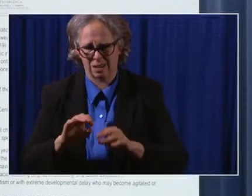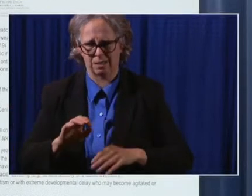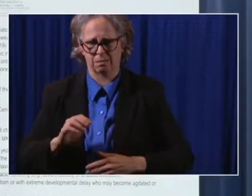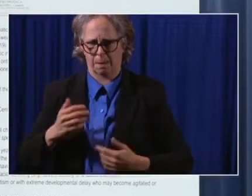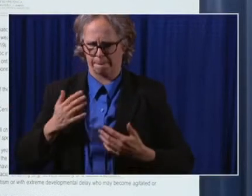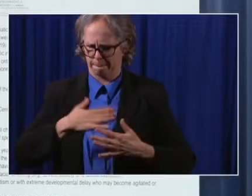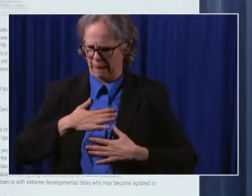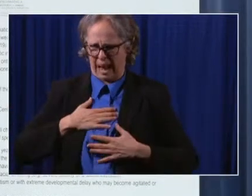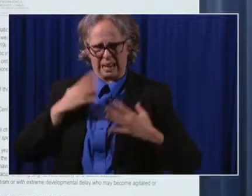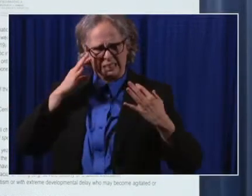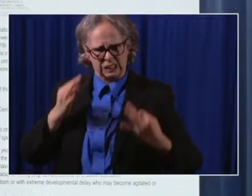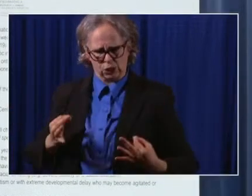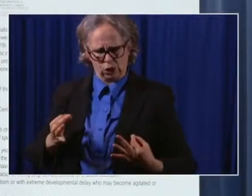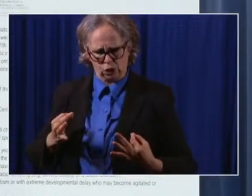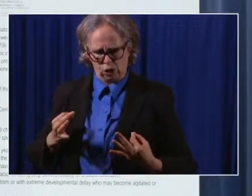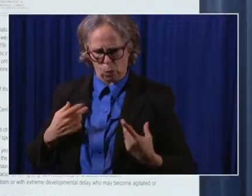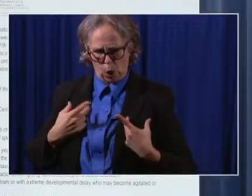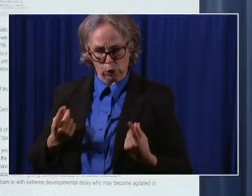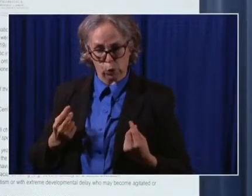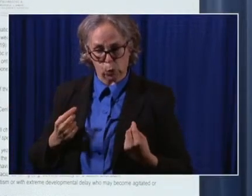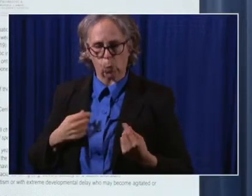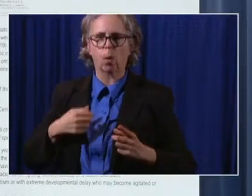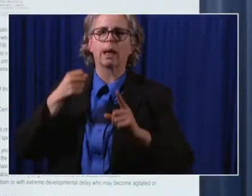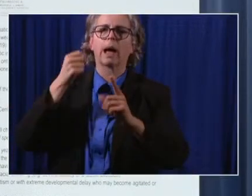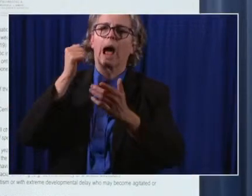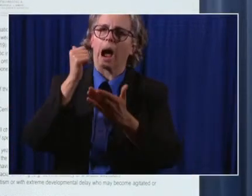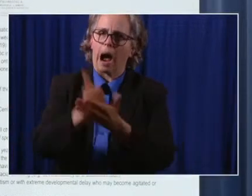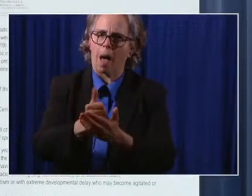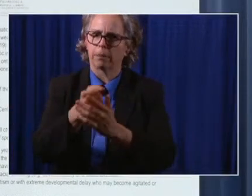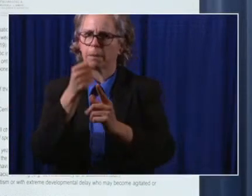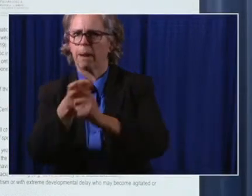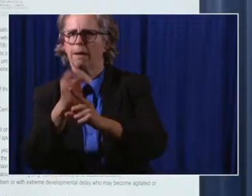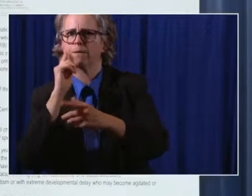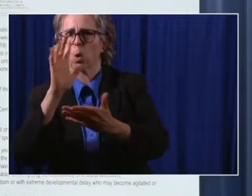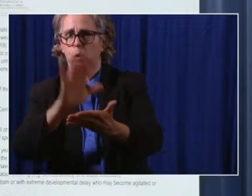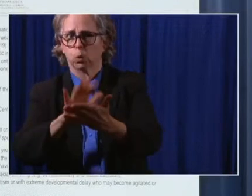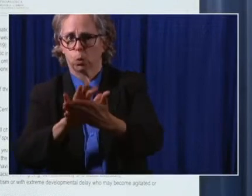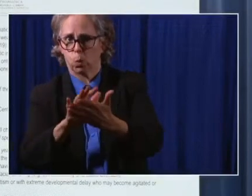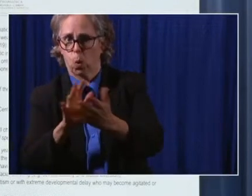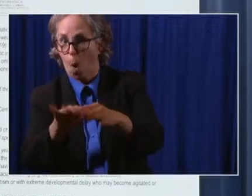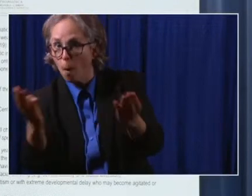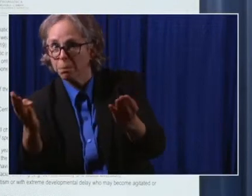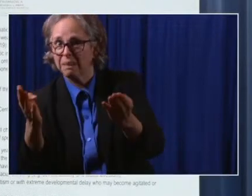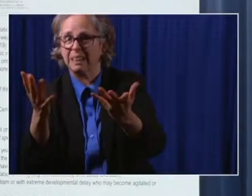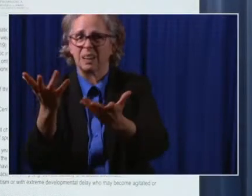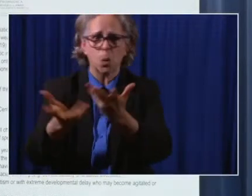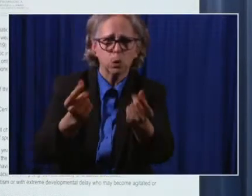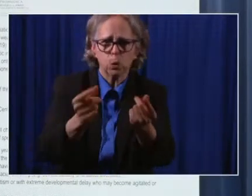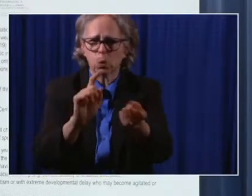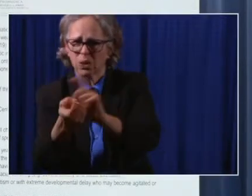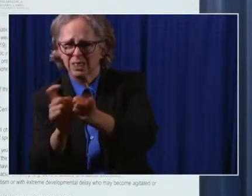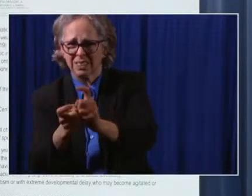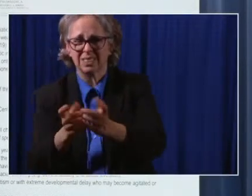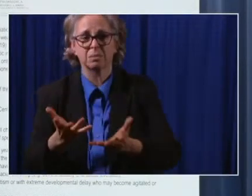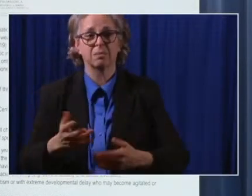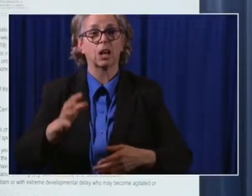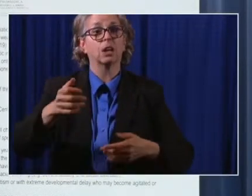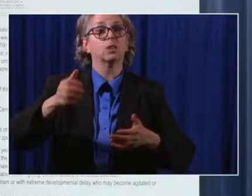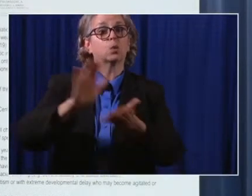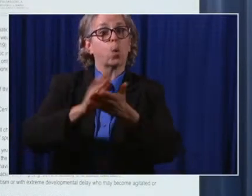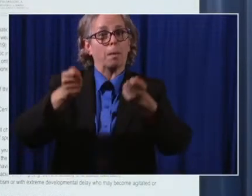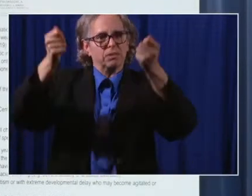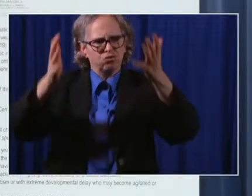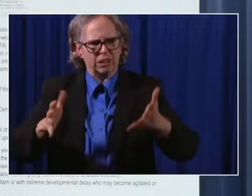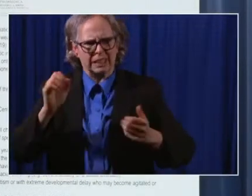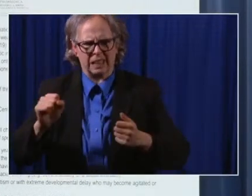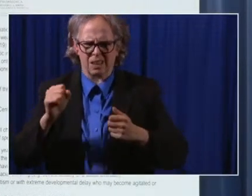teachers, our administrators have worked very hard to prepare for the school year and to make it as safe as they can within the school